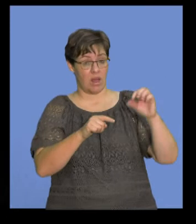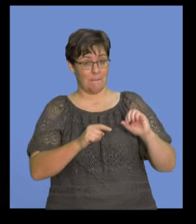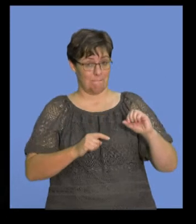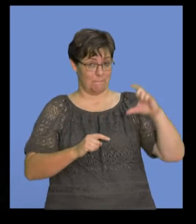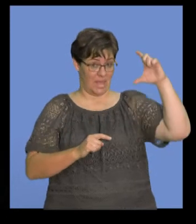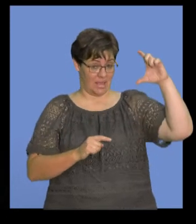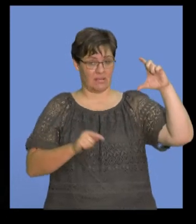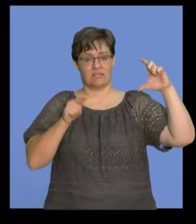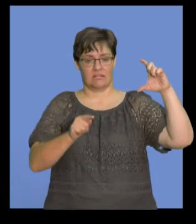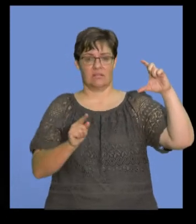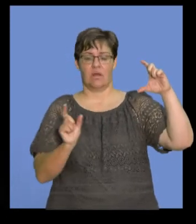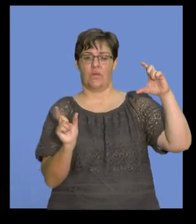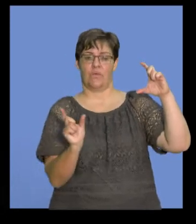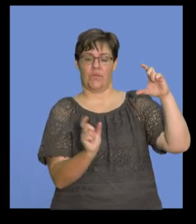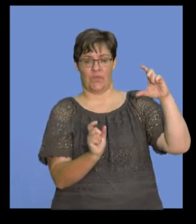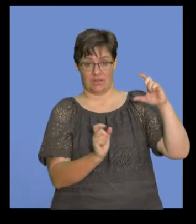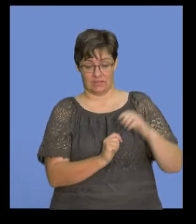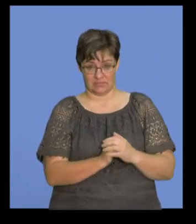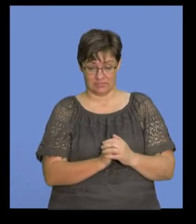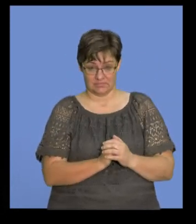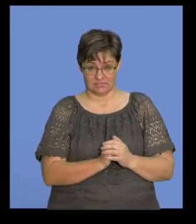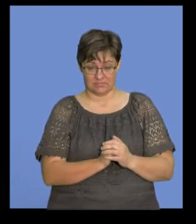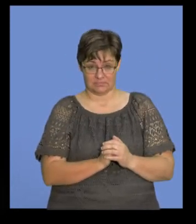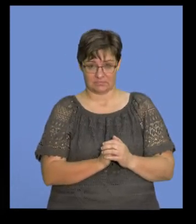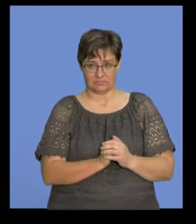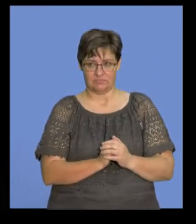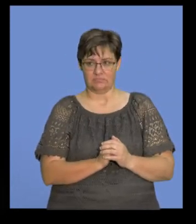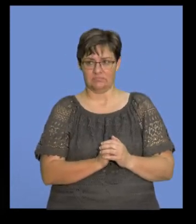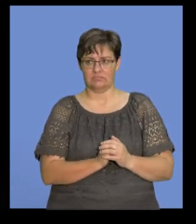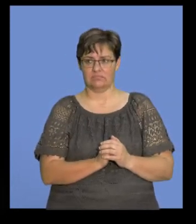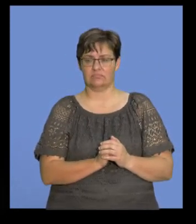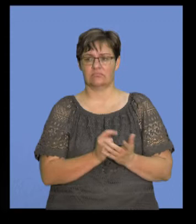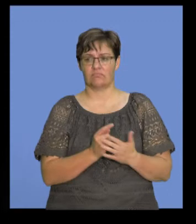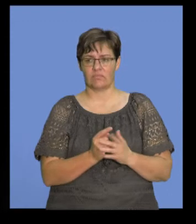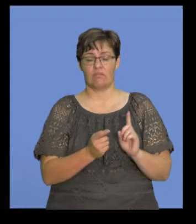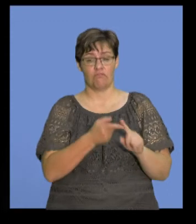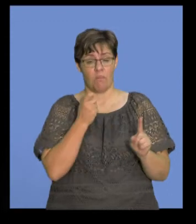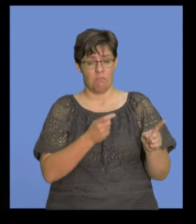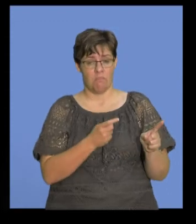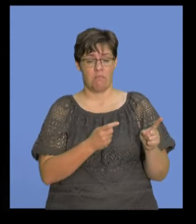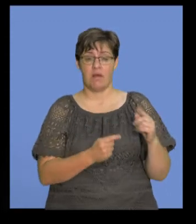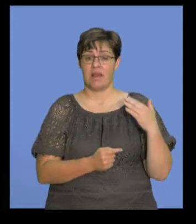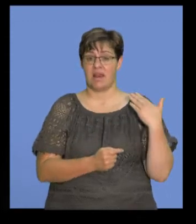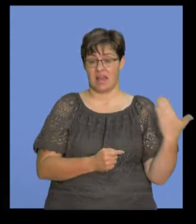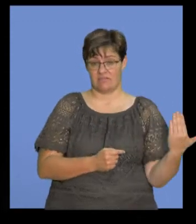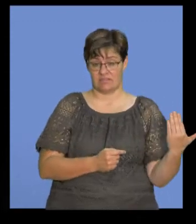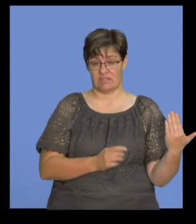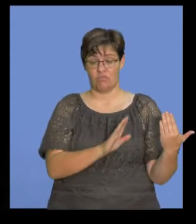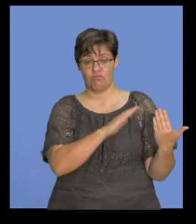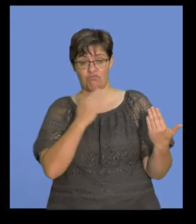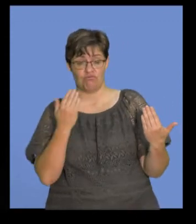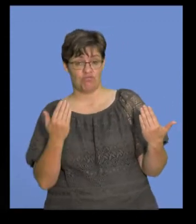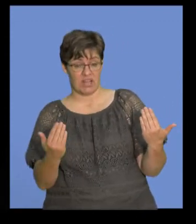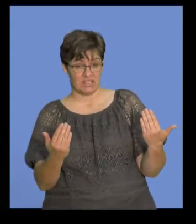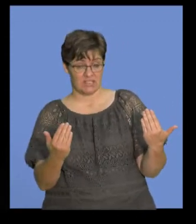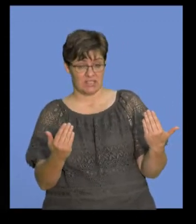that one variable gets bigger and the other gets smaller. Okay? Graphs that slope from